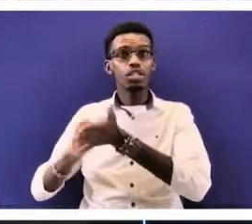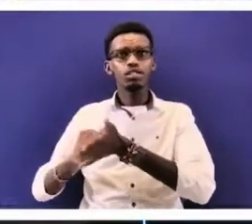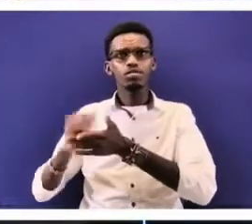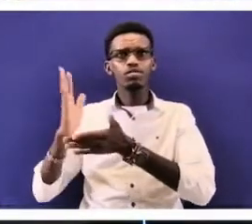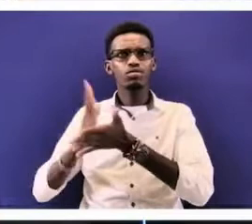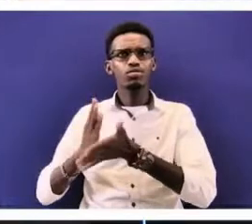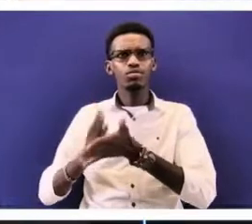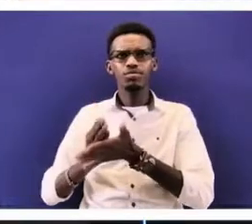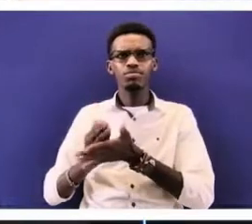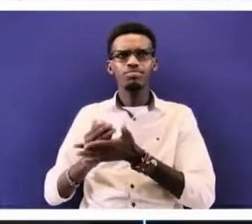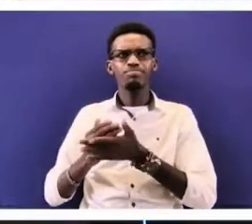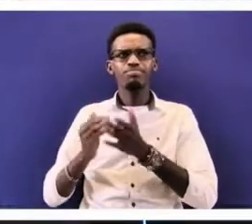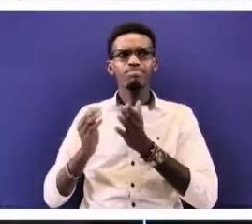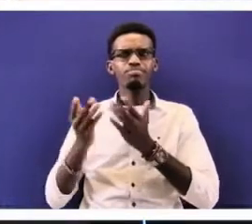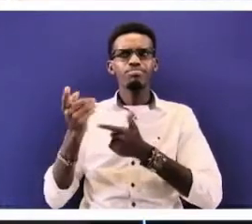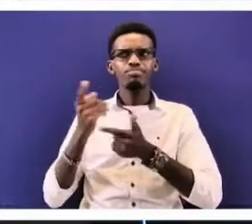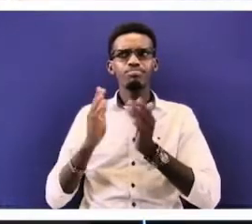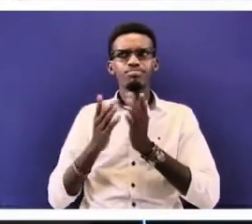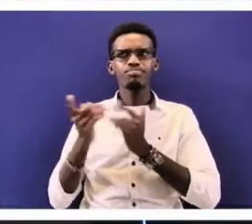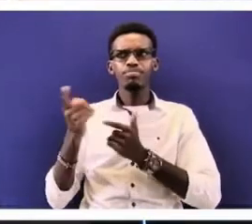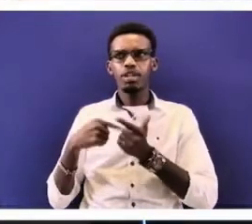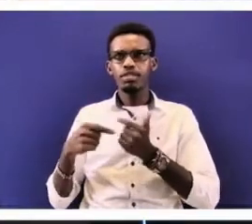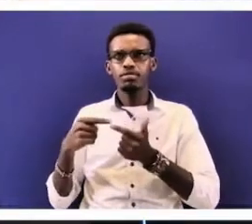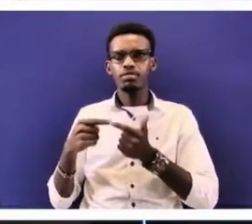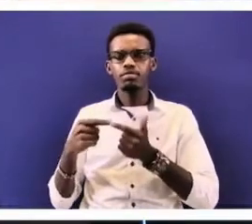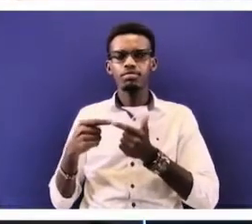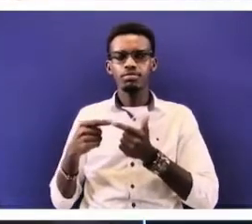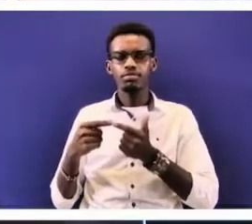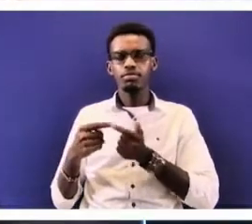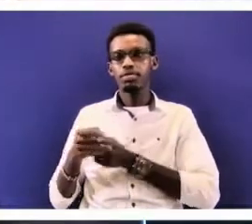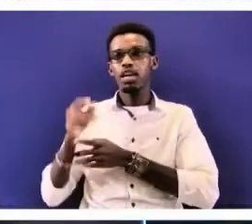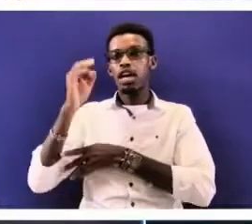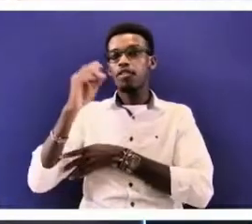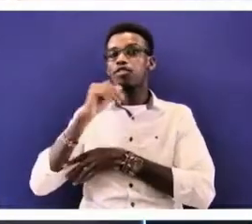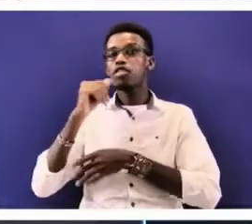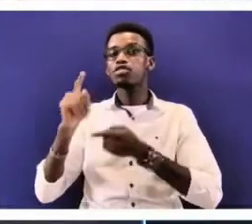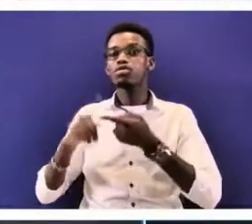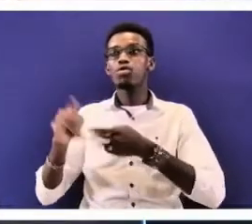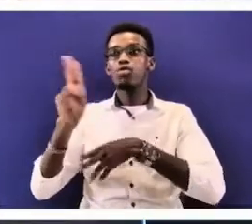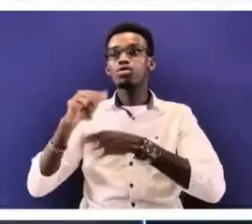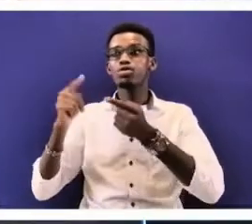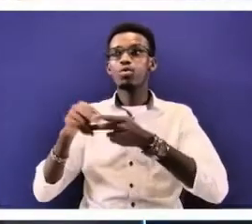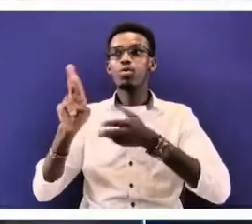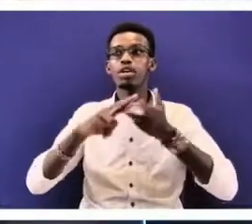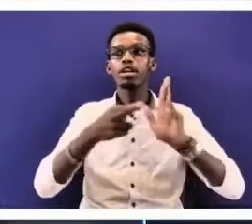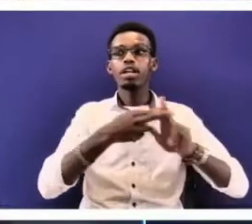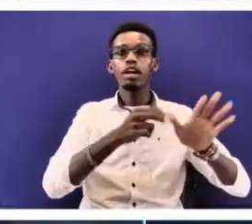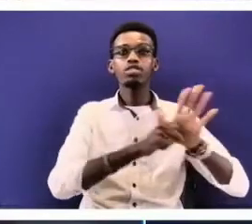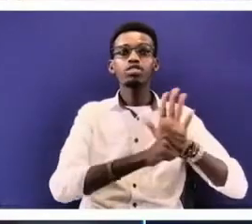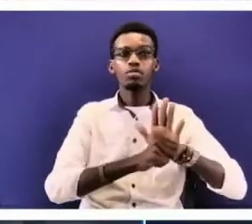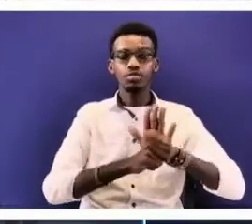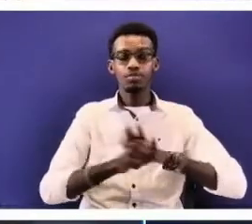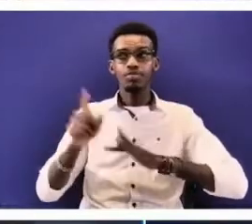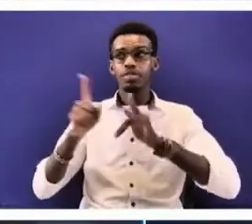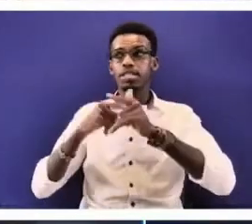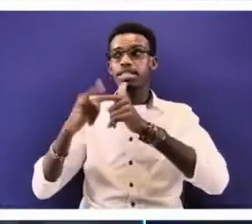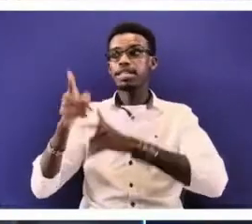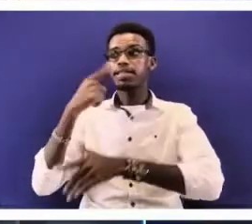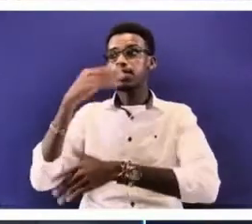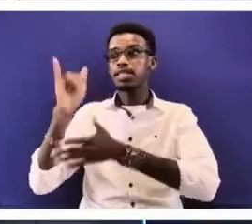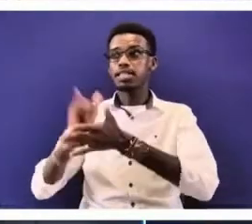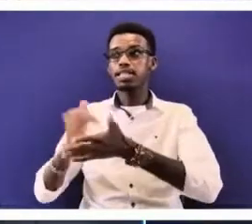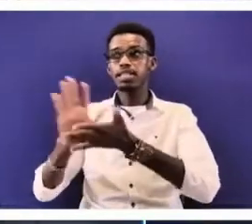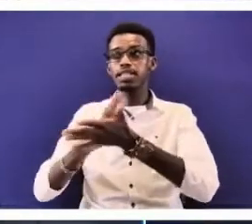familiarity breeds contempt? If we would apply this to relationship, they say that